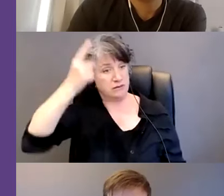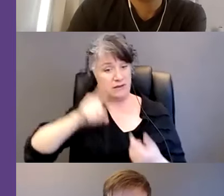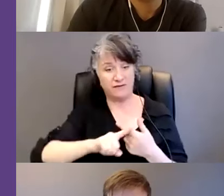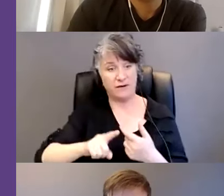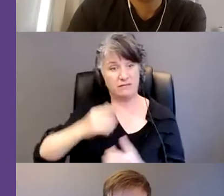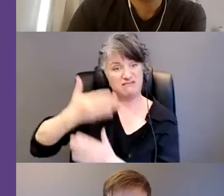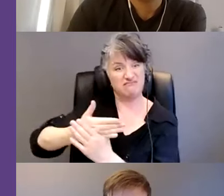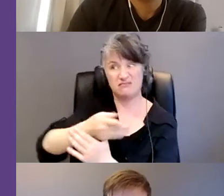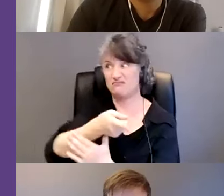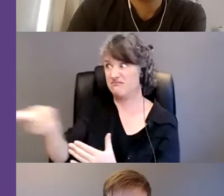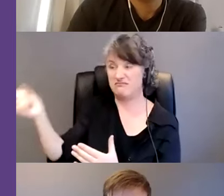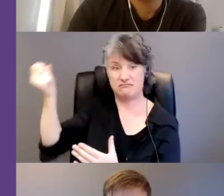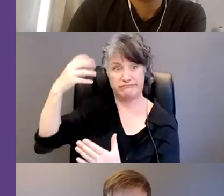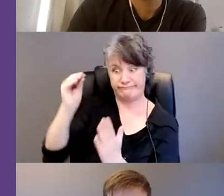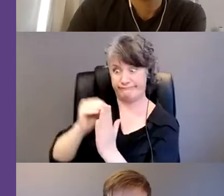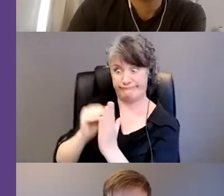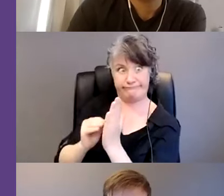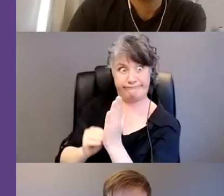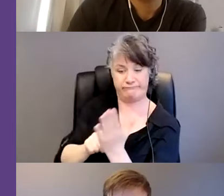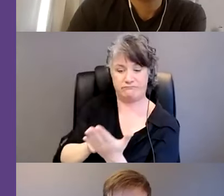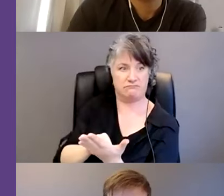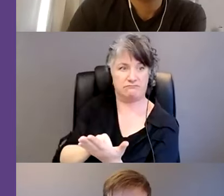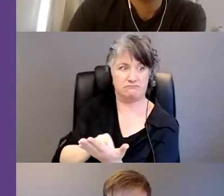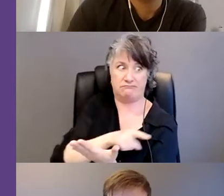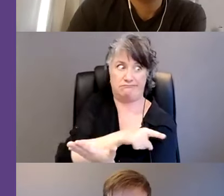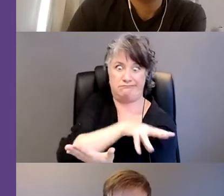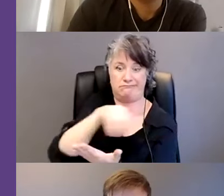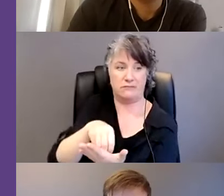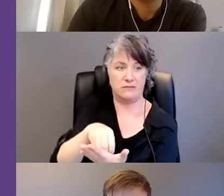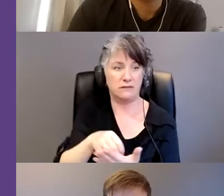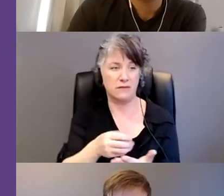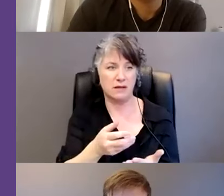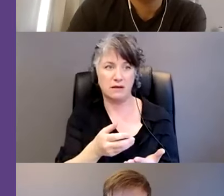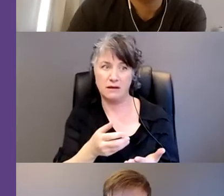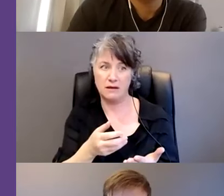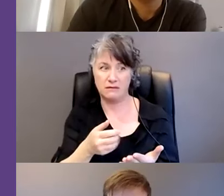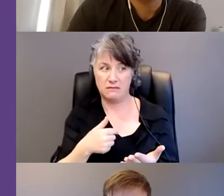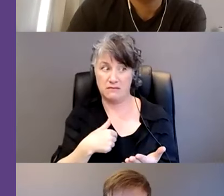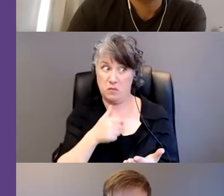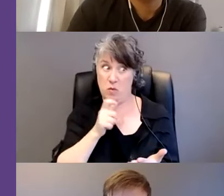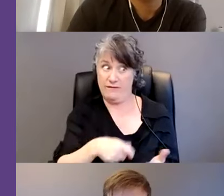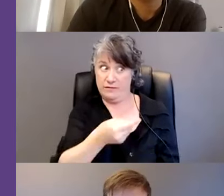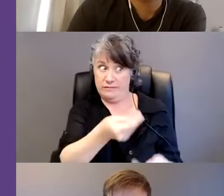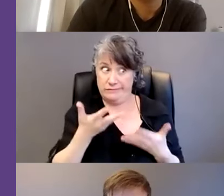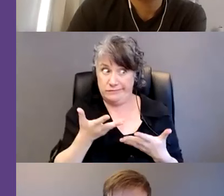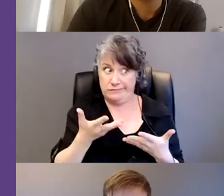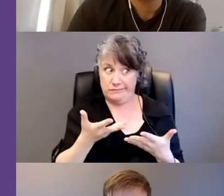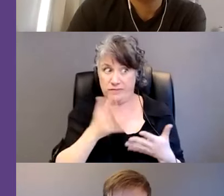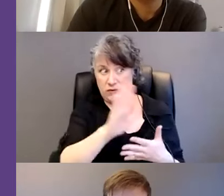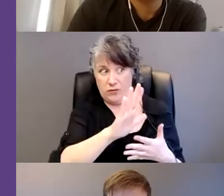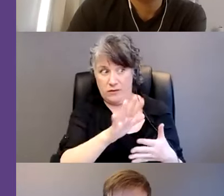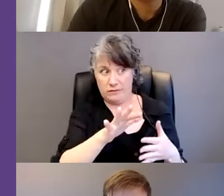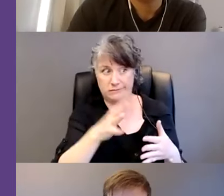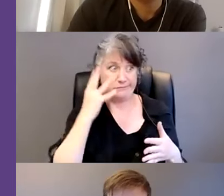chart. Right? So you don't need to talk to me if you don't want to, but I am going to offer my opinion